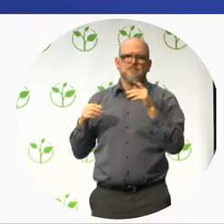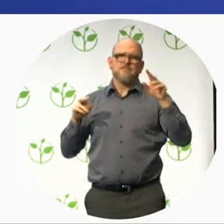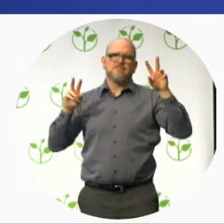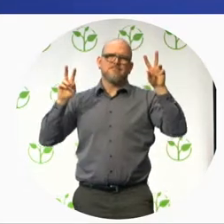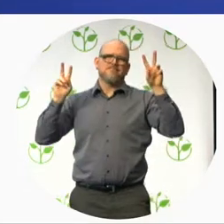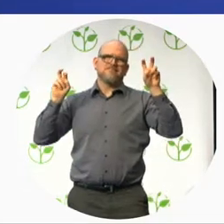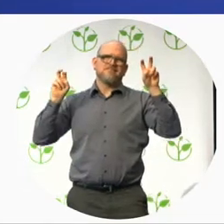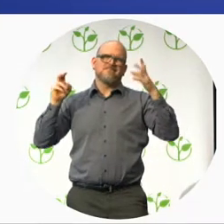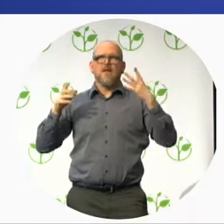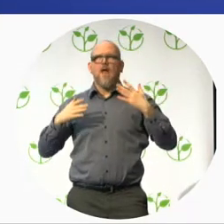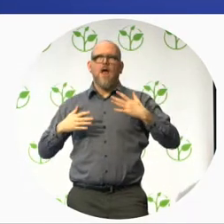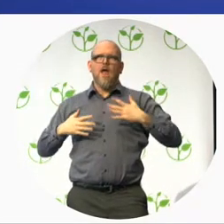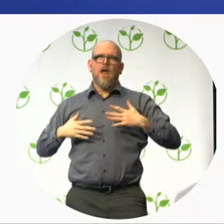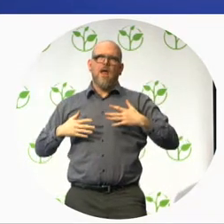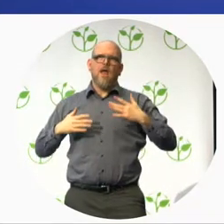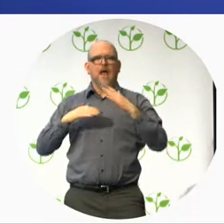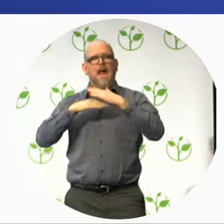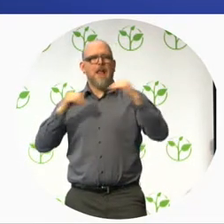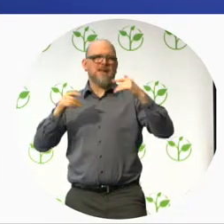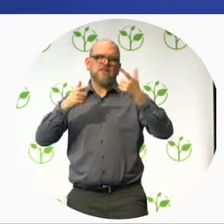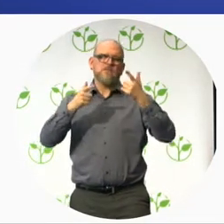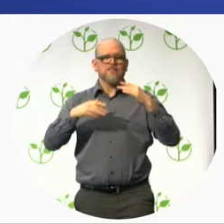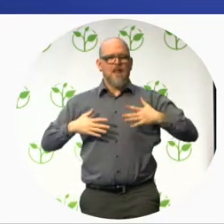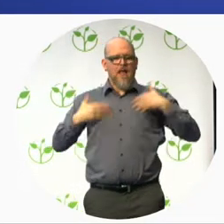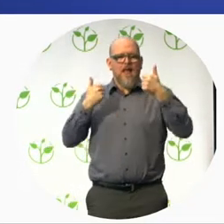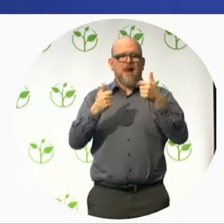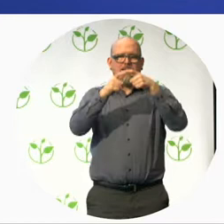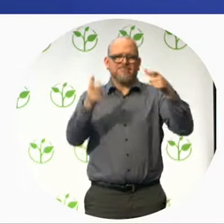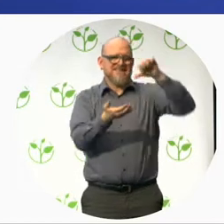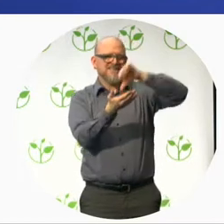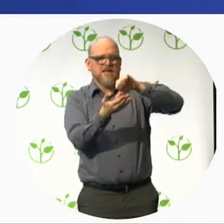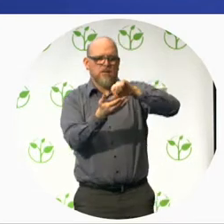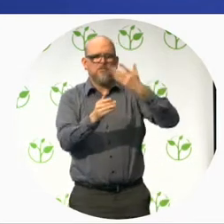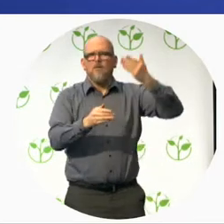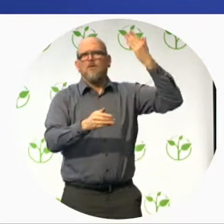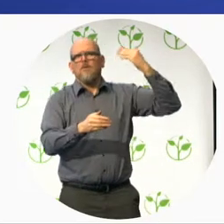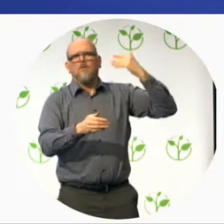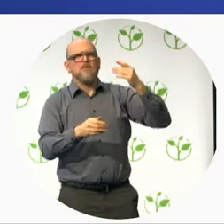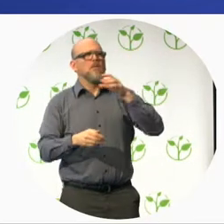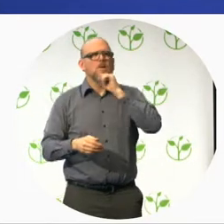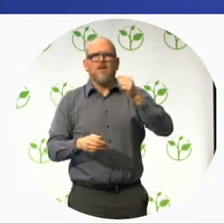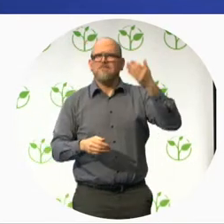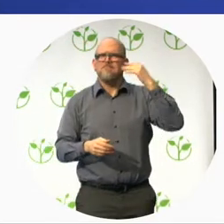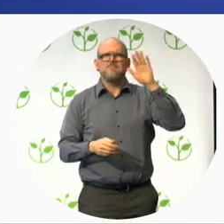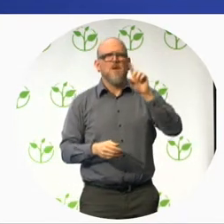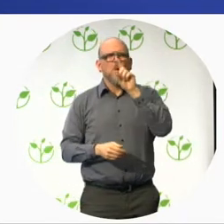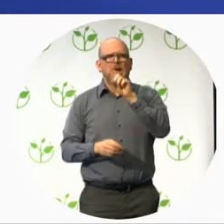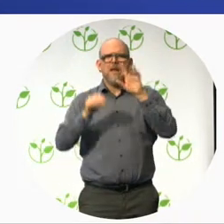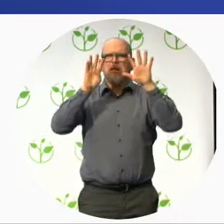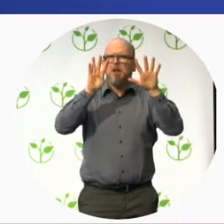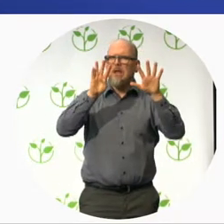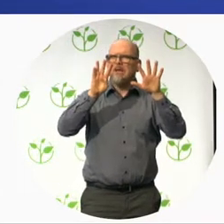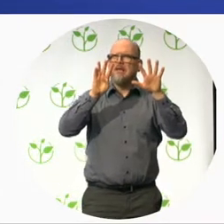with Disabilities Act, which dates back to 1990, again, the Rehabilitation Act, which applies to federal